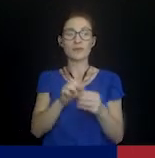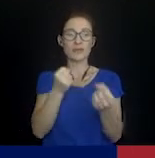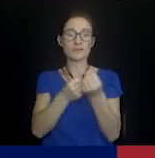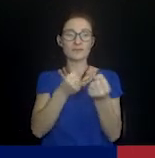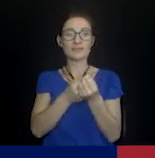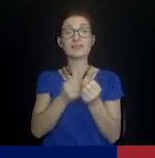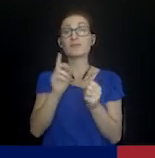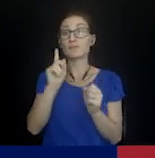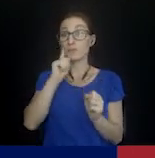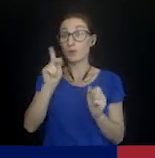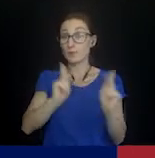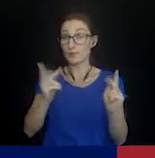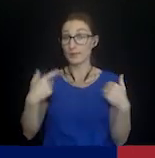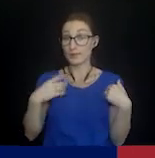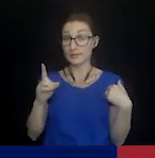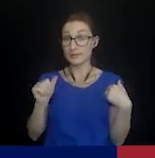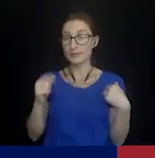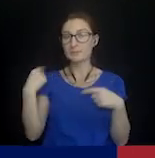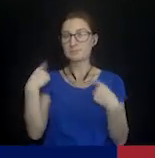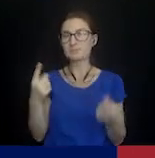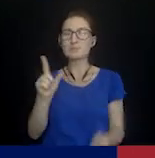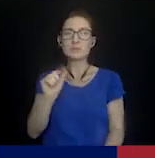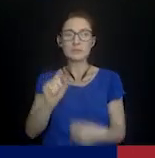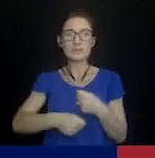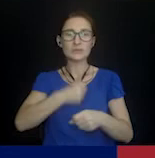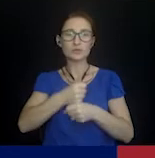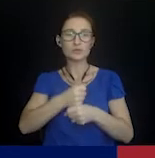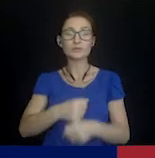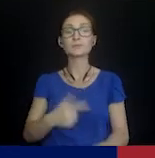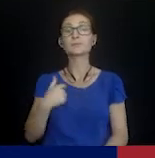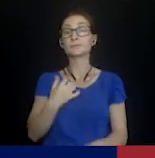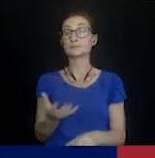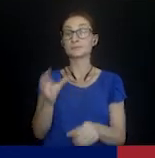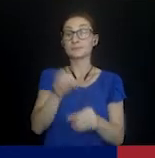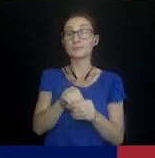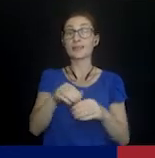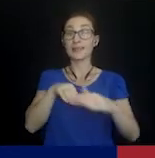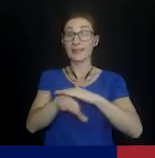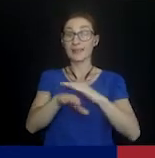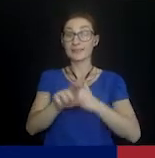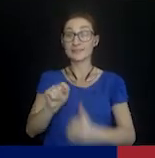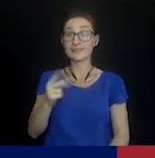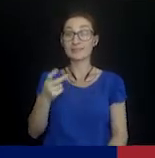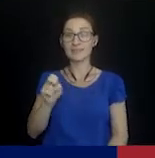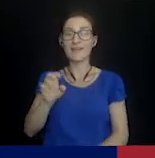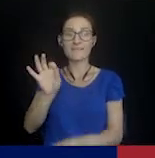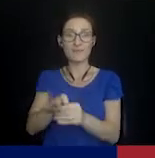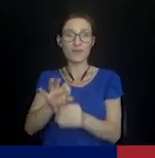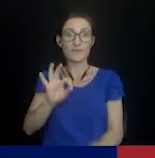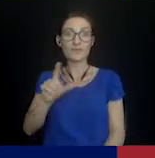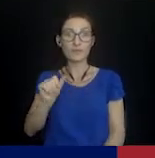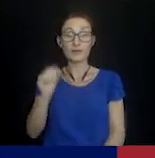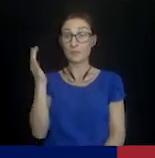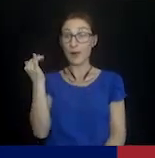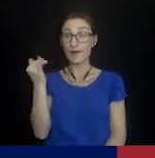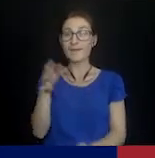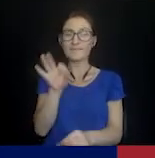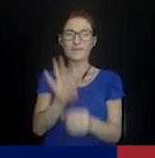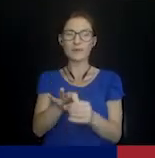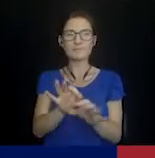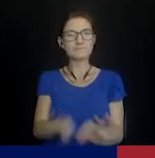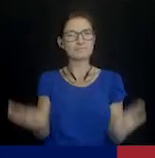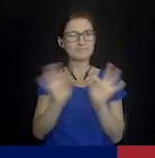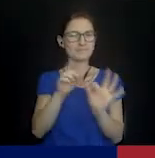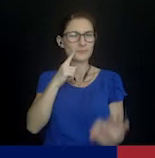with disabilities for over 20 years. I got involved with Access to Vote Florida because voting is important